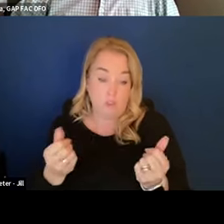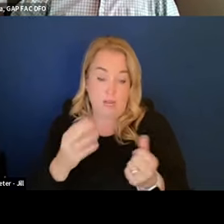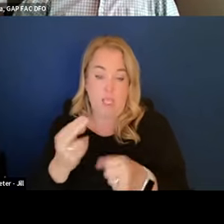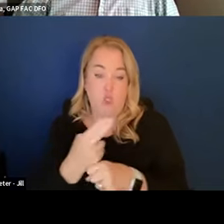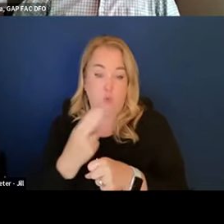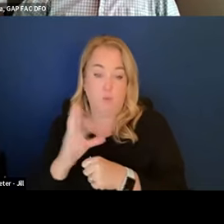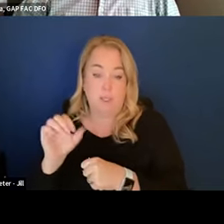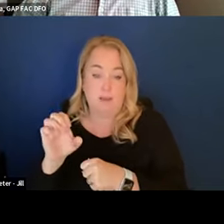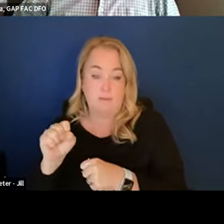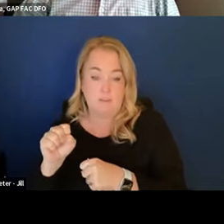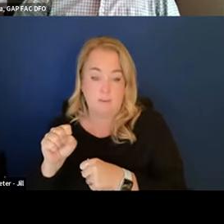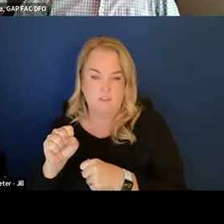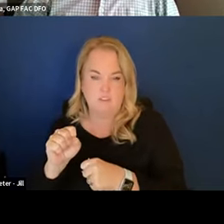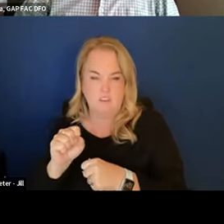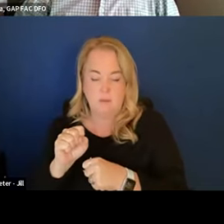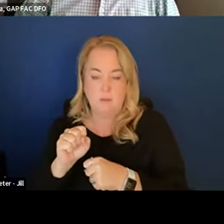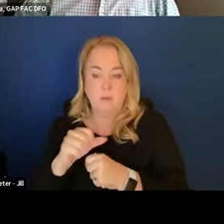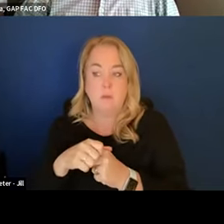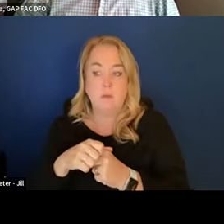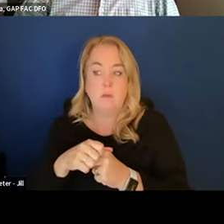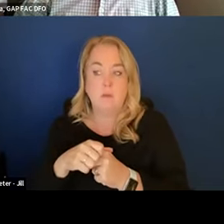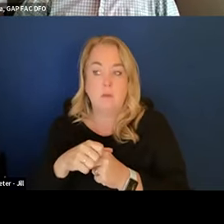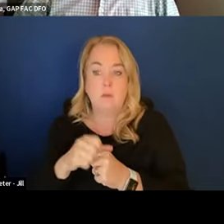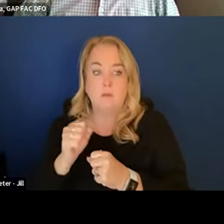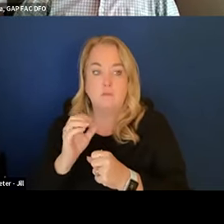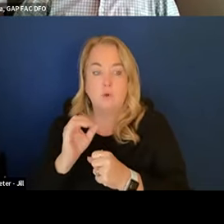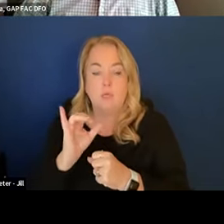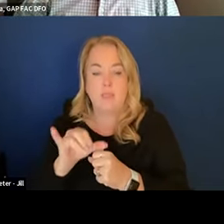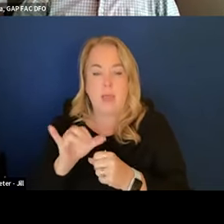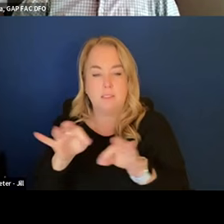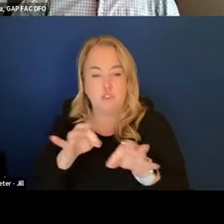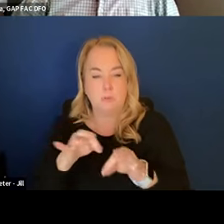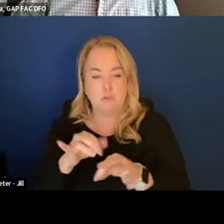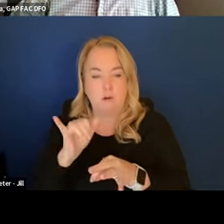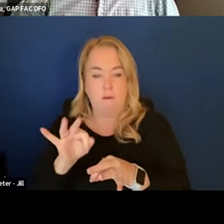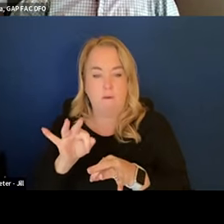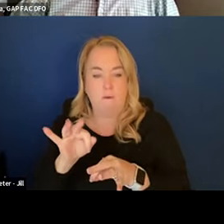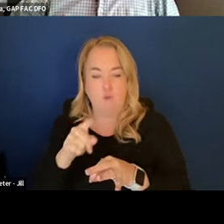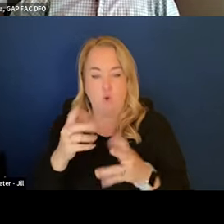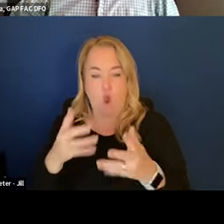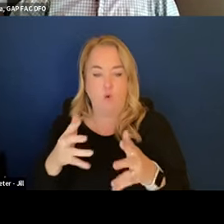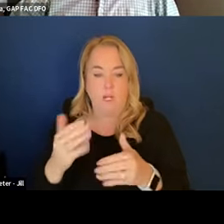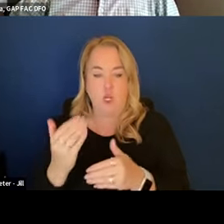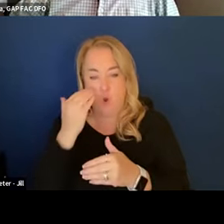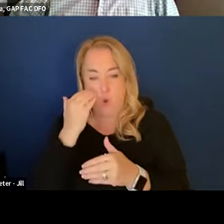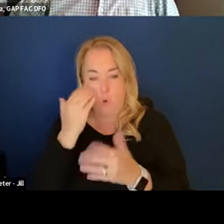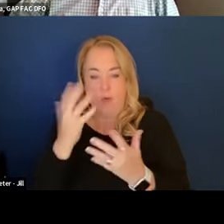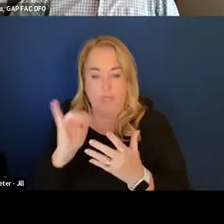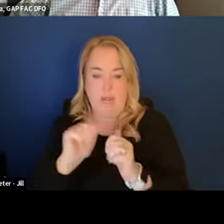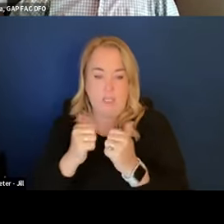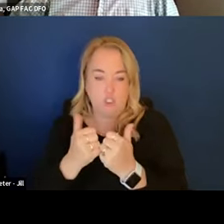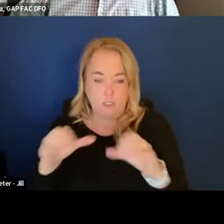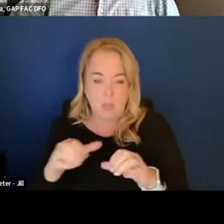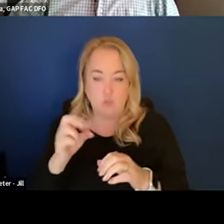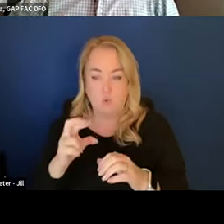cases. So rather than sort of this description where you sort of got to already know what this agency does or what they're